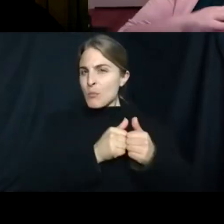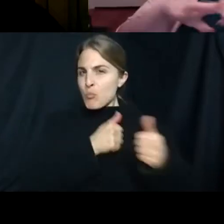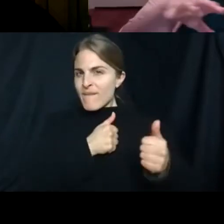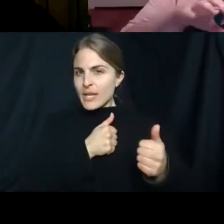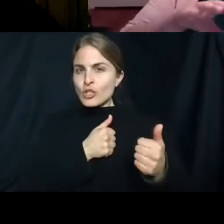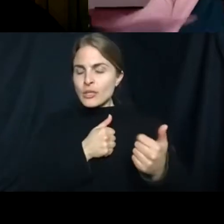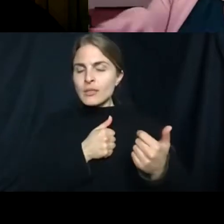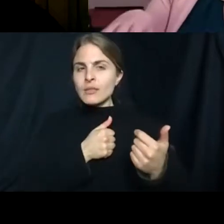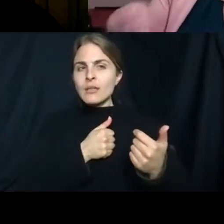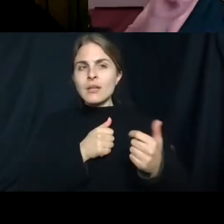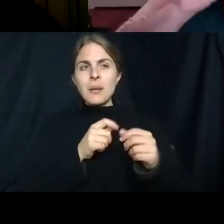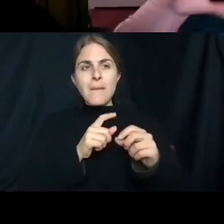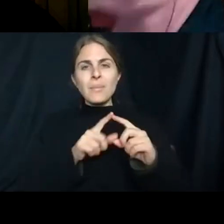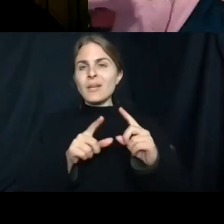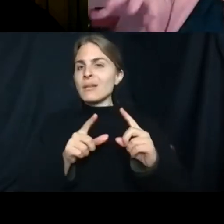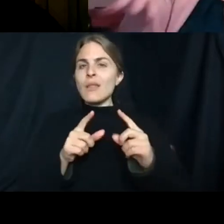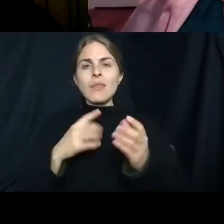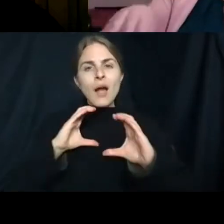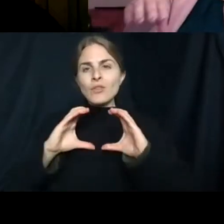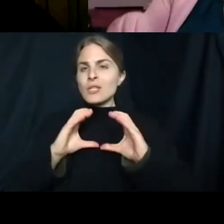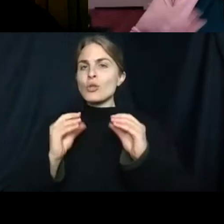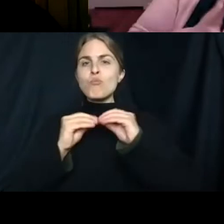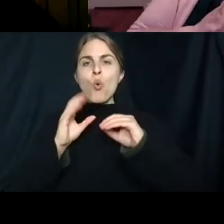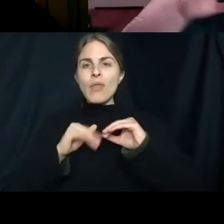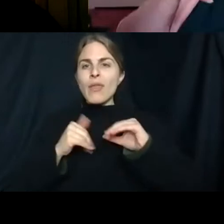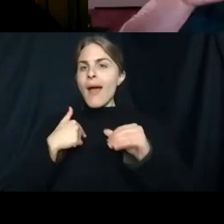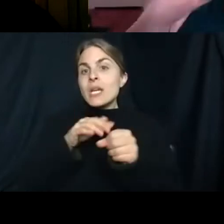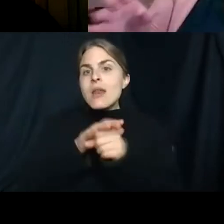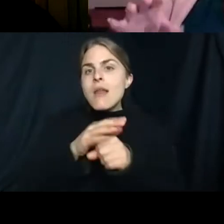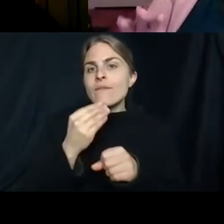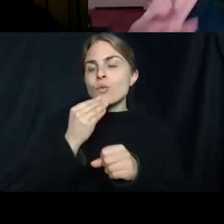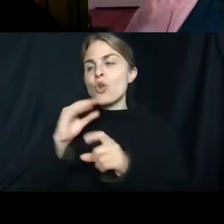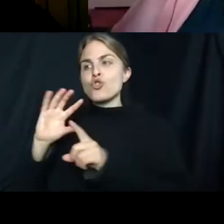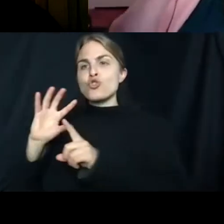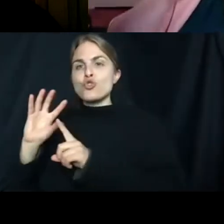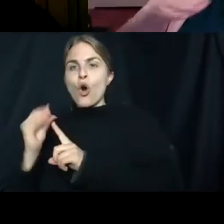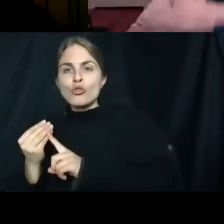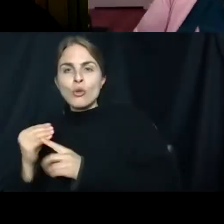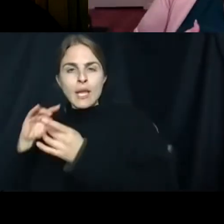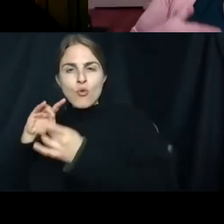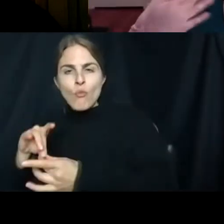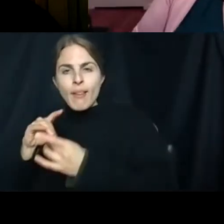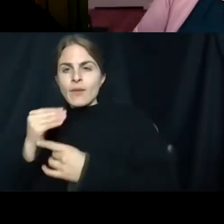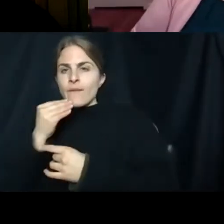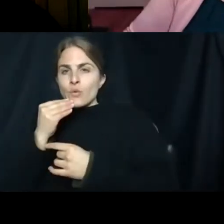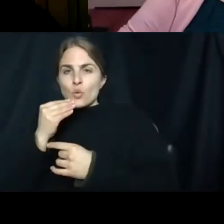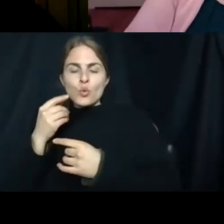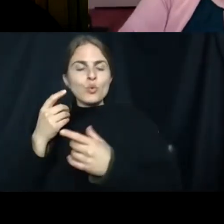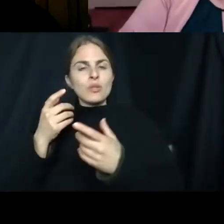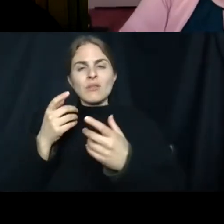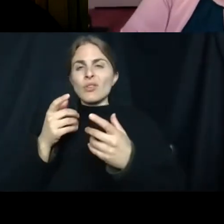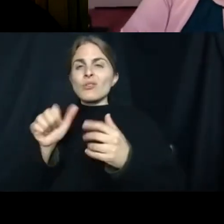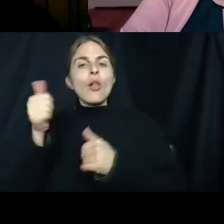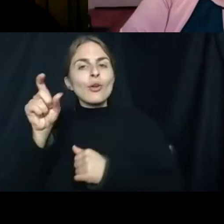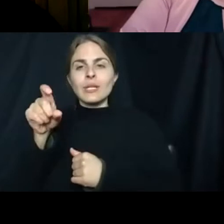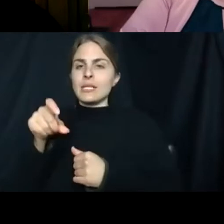like having enough food, having culturally relevant food, having a variety of food, and all of these other needs that are much more important